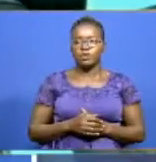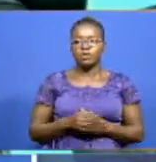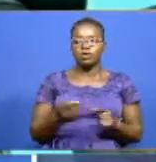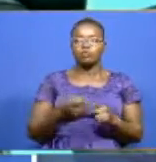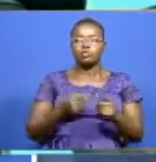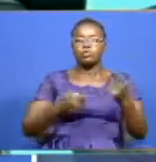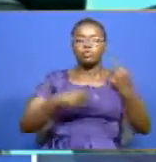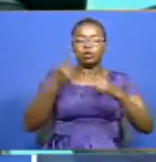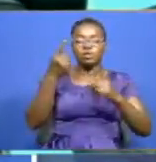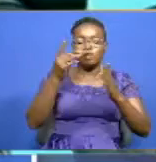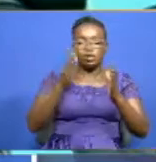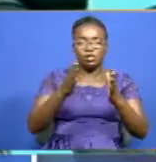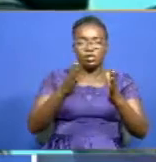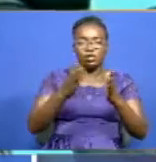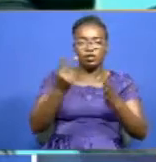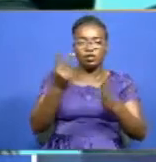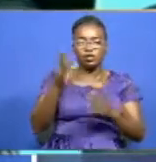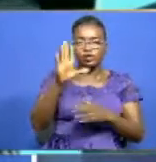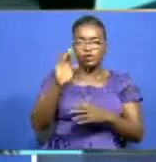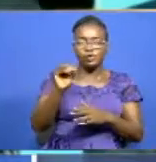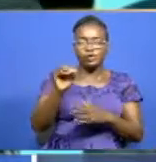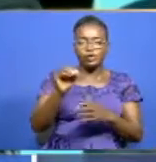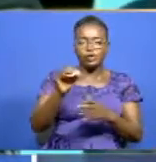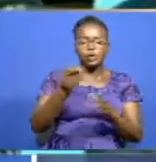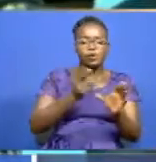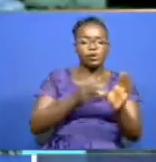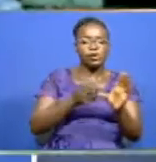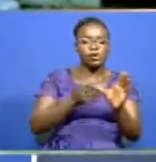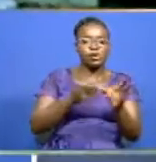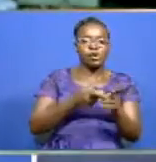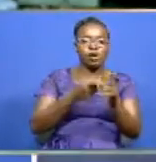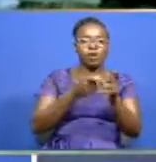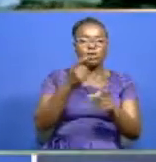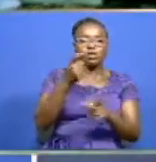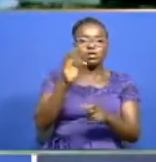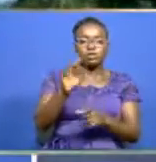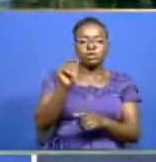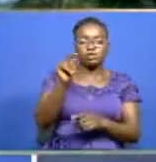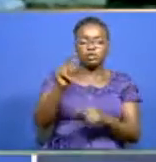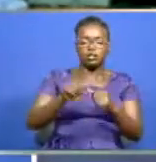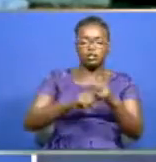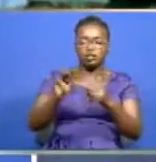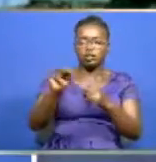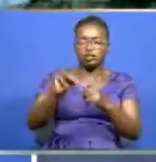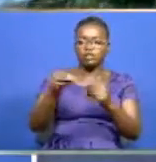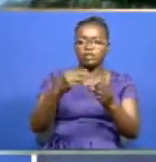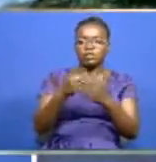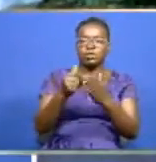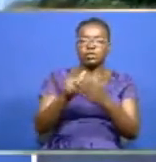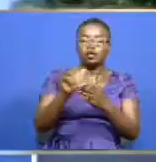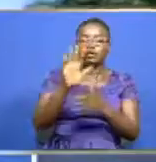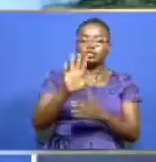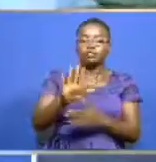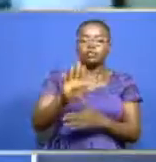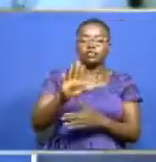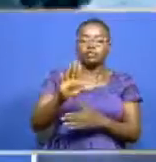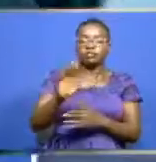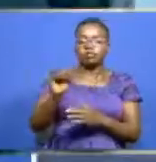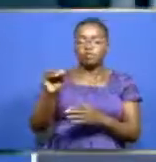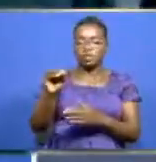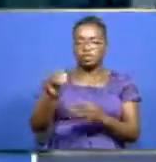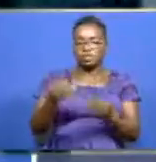winners, 250 participants were awarded grants of 3.6 million shillings, while 500 were